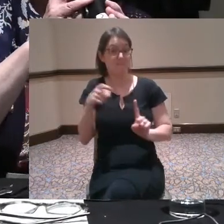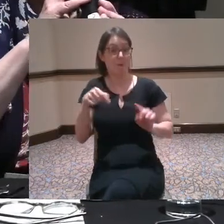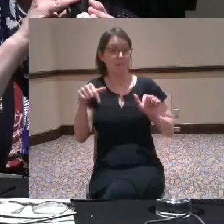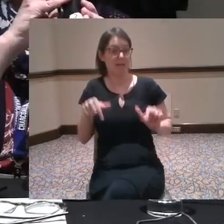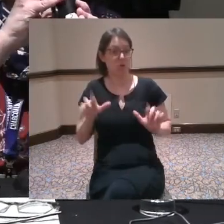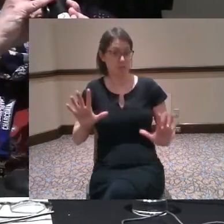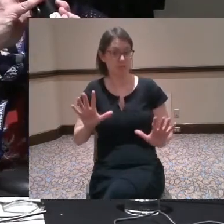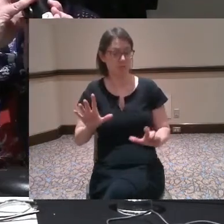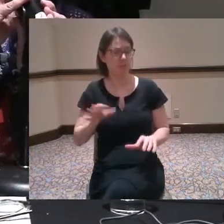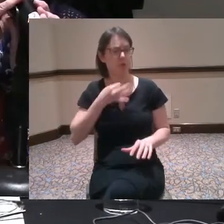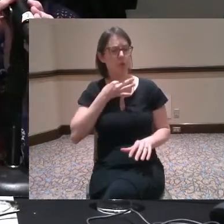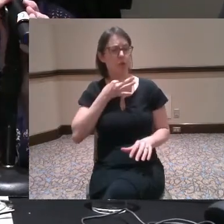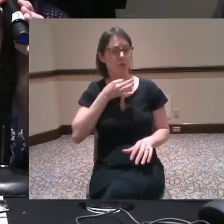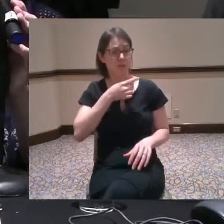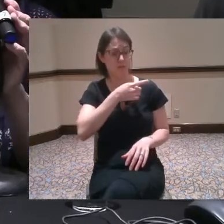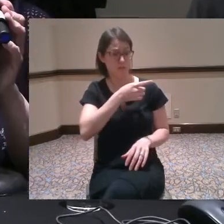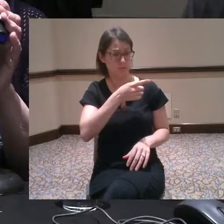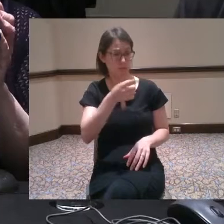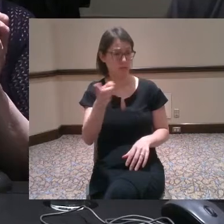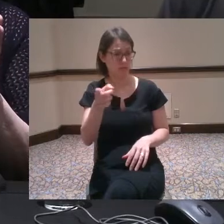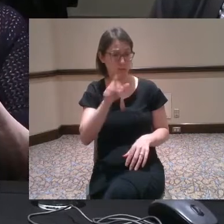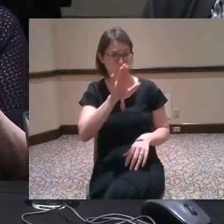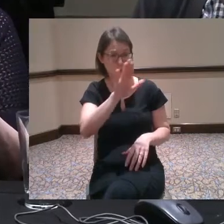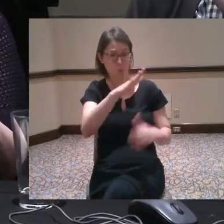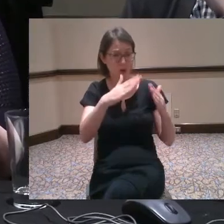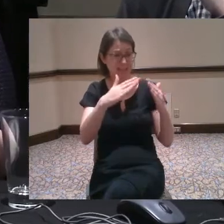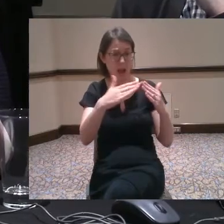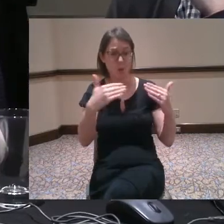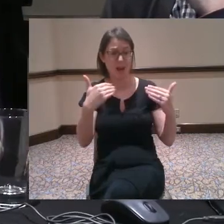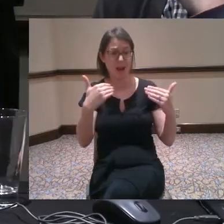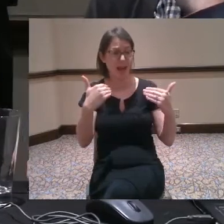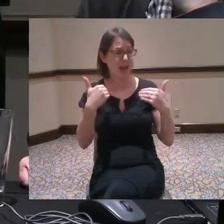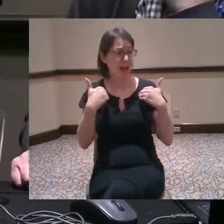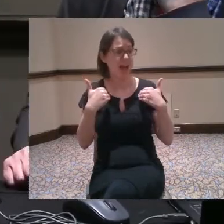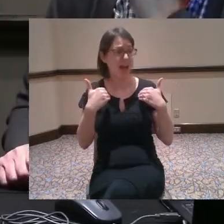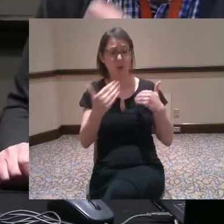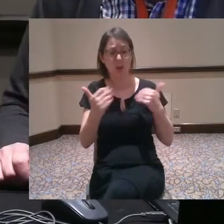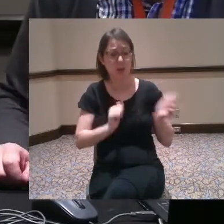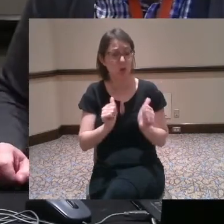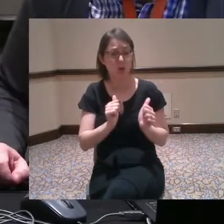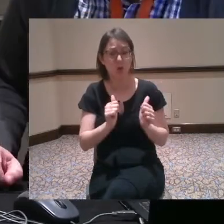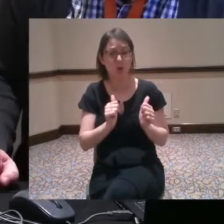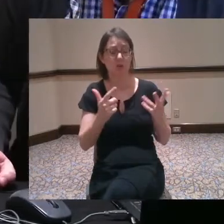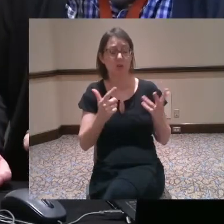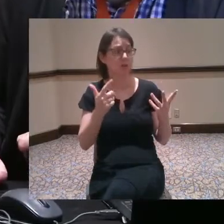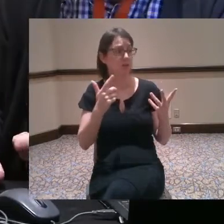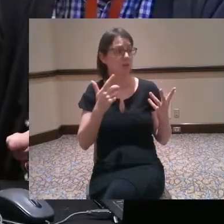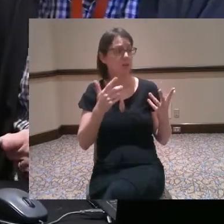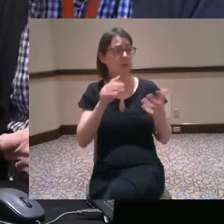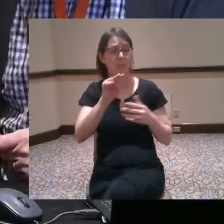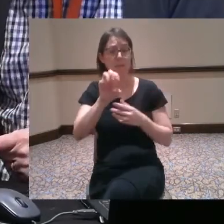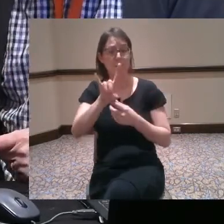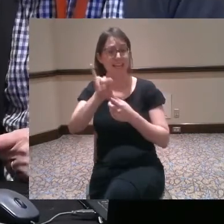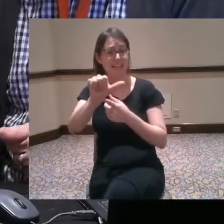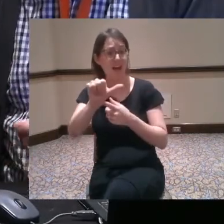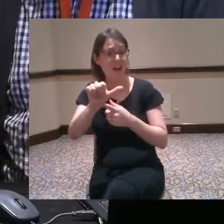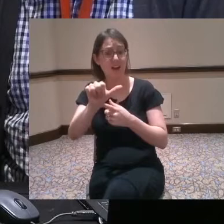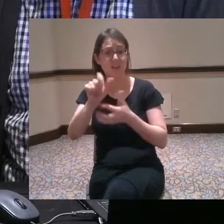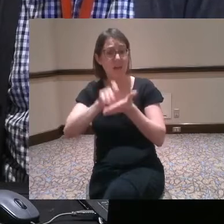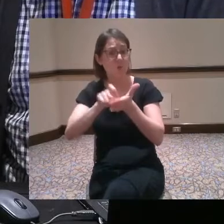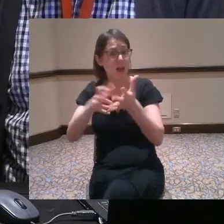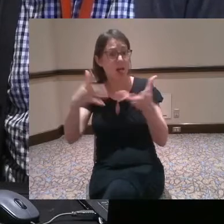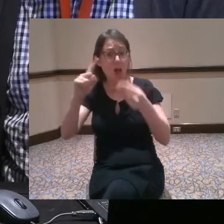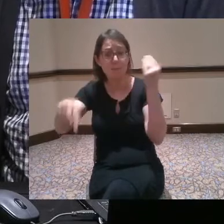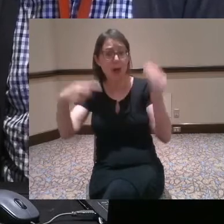robust performing arts coverage in your towns, and what's your relationship with the media in your towns? Is there